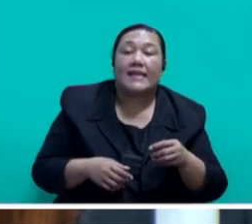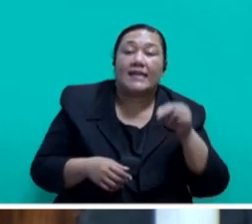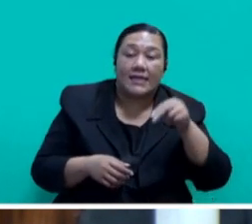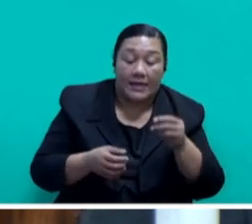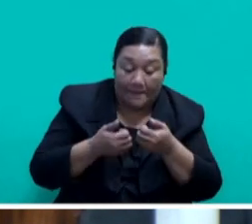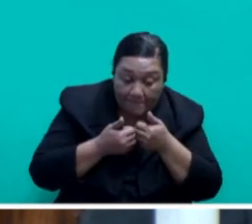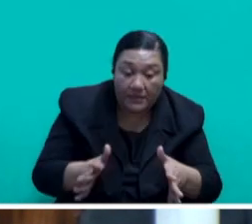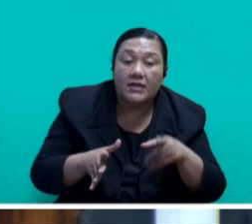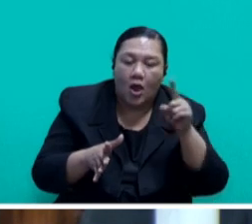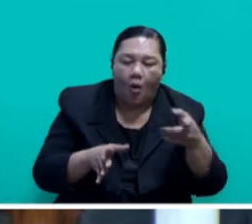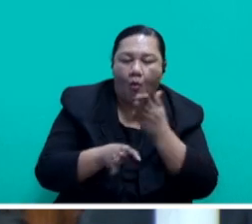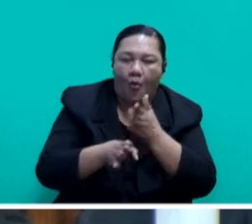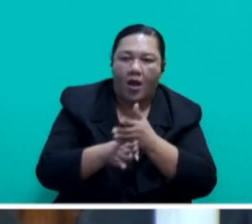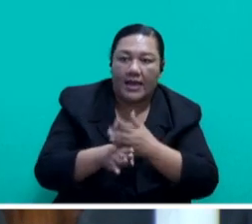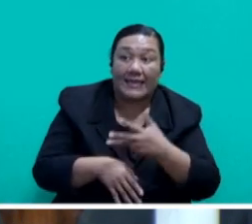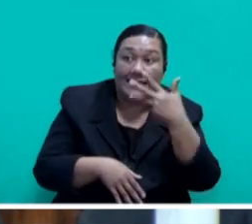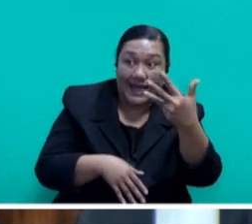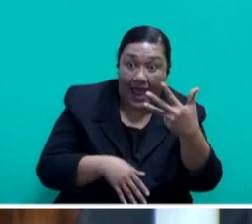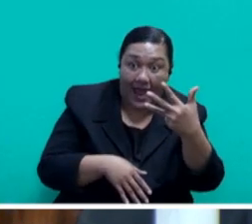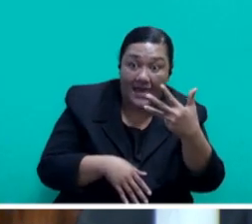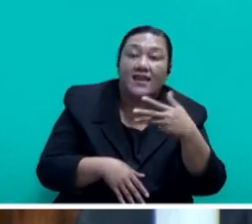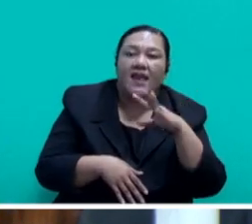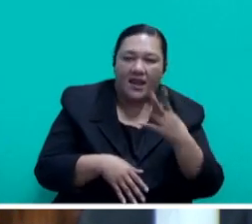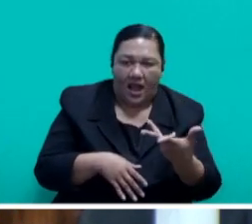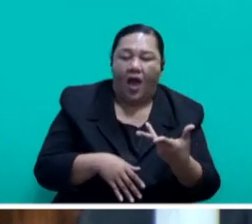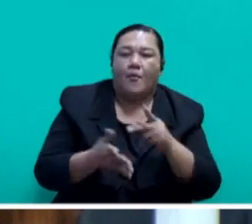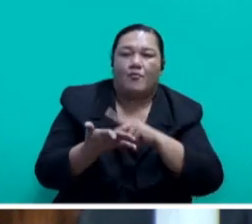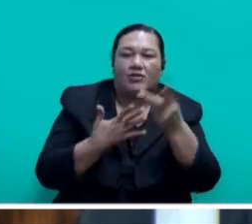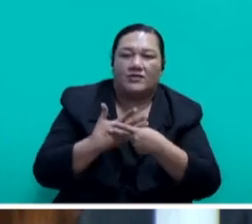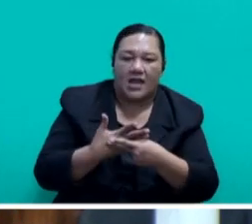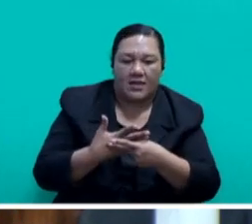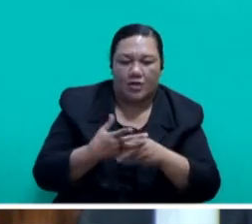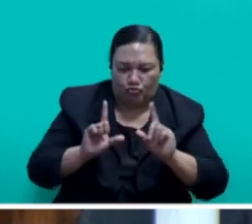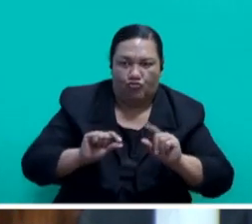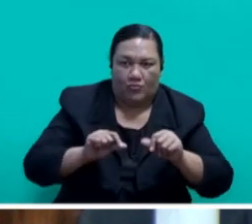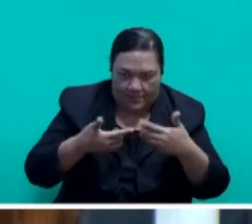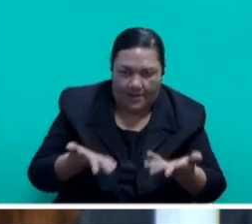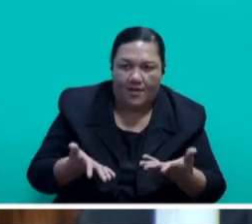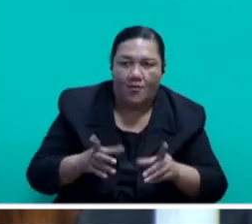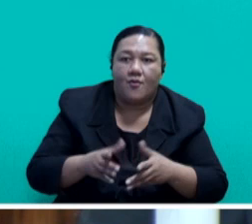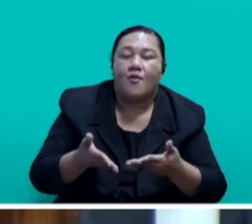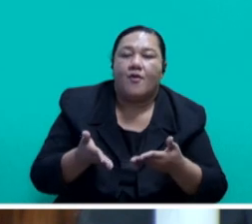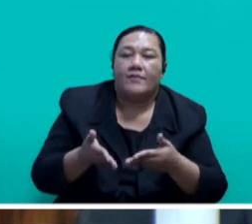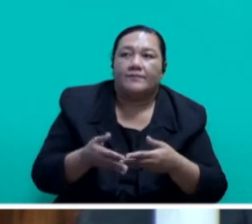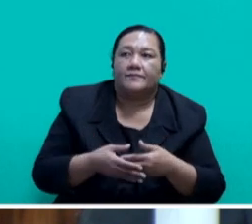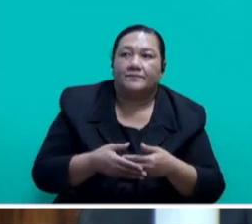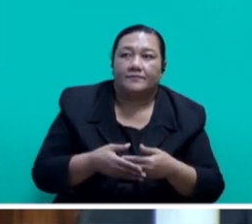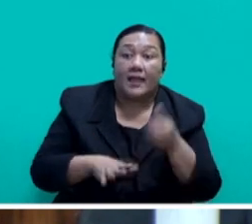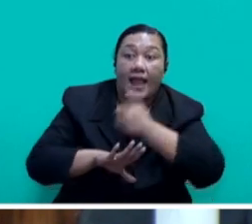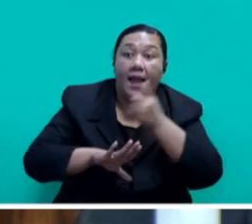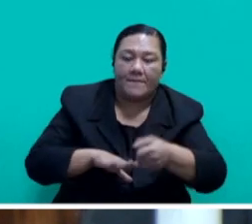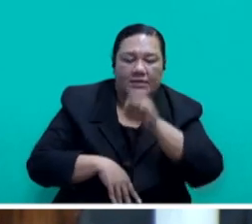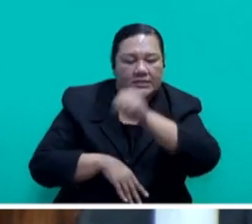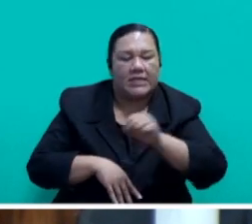preparation works for 9 more settlements are well underway. For the housing sector, Mr. Speaker, sir, the coalition government is serious about